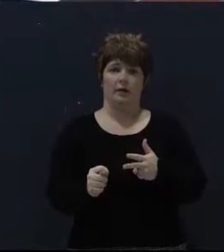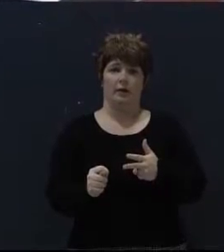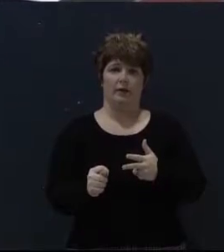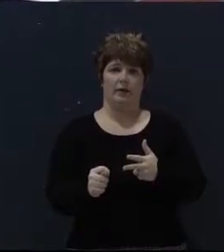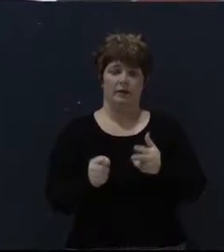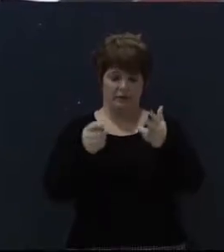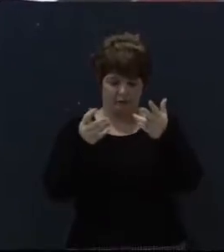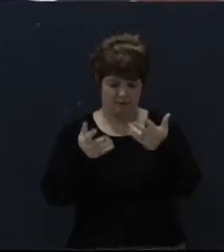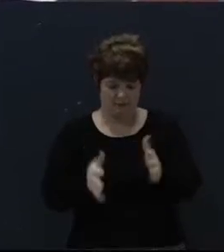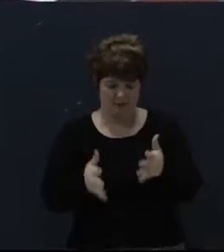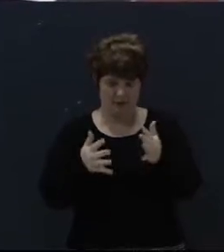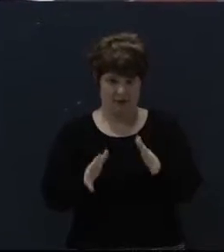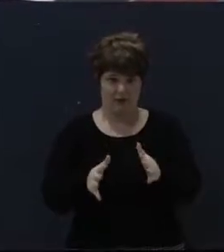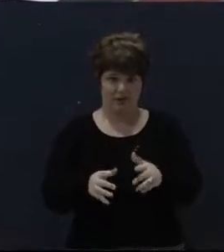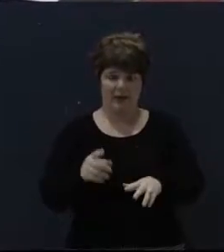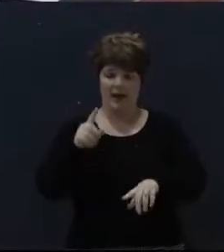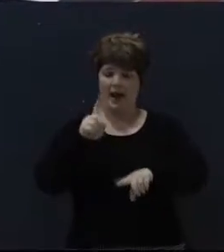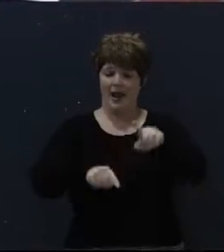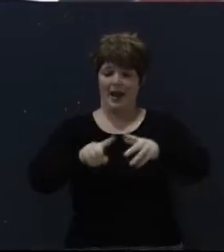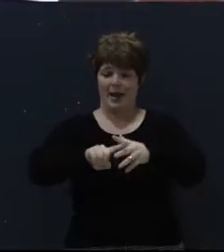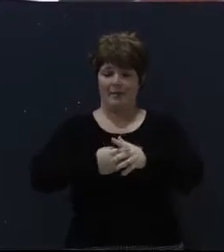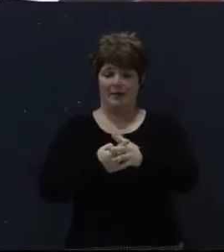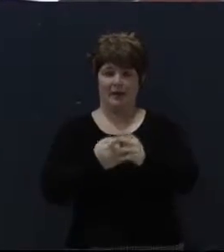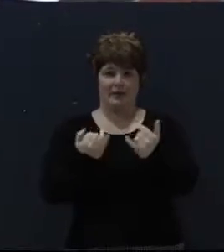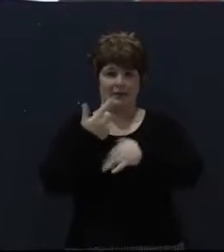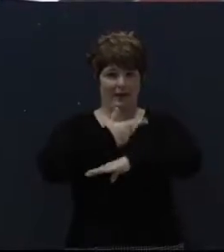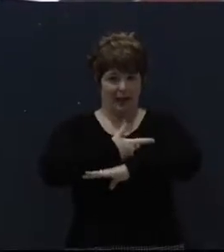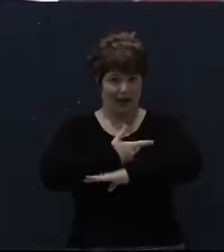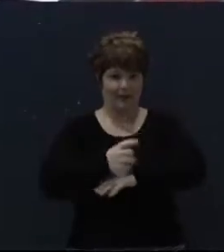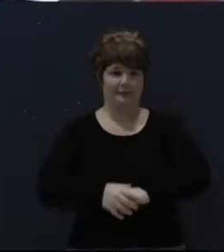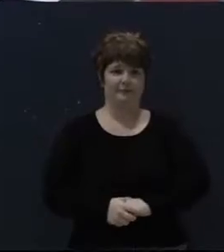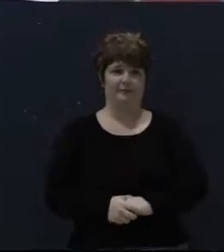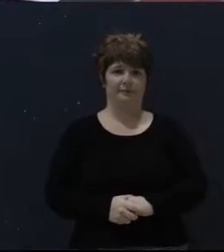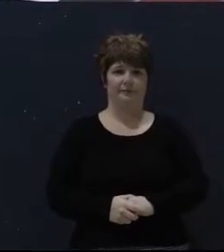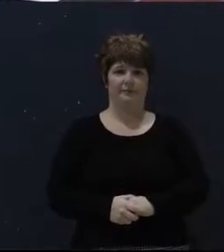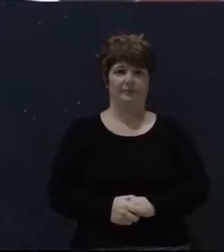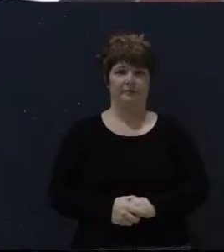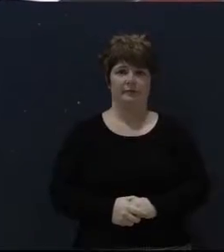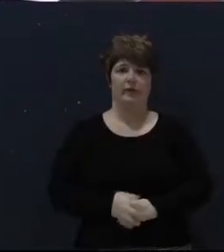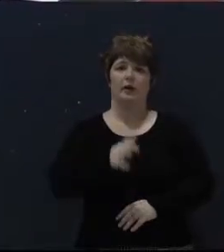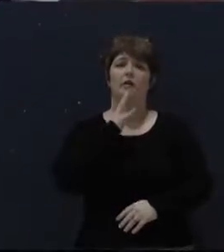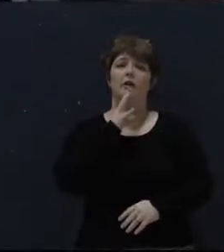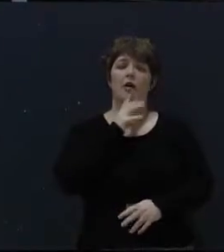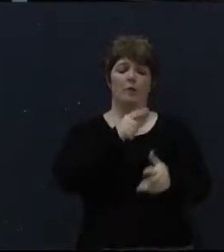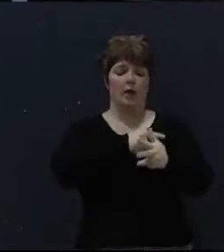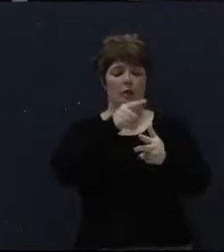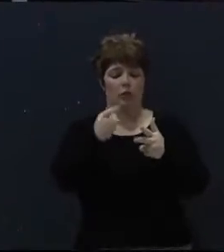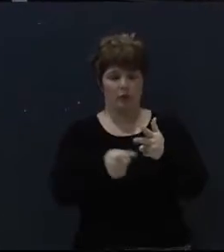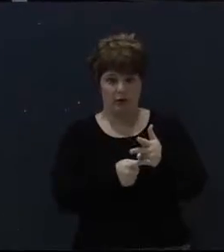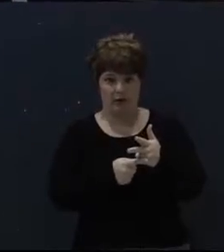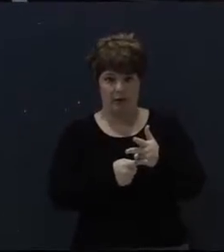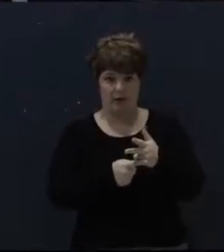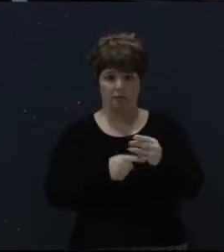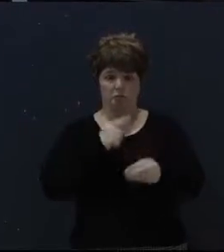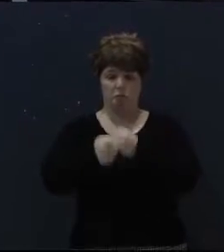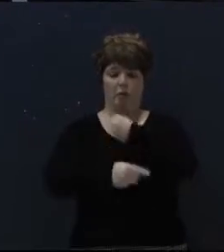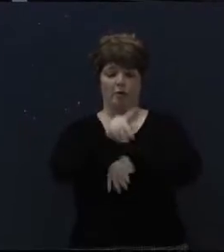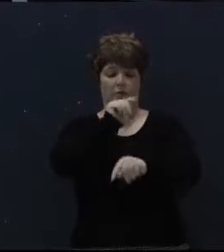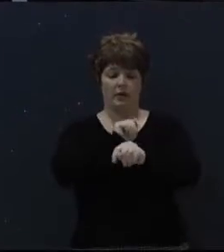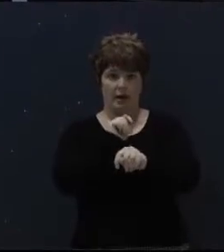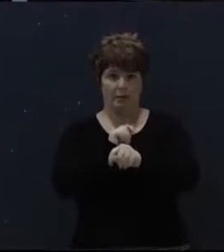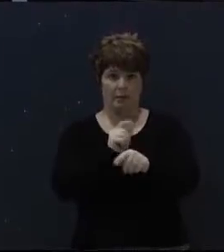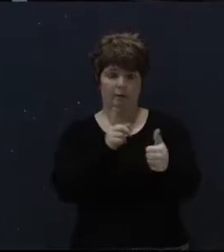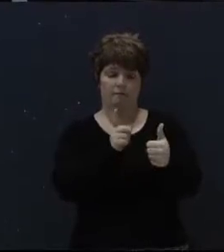up. I can't even get going today, Brother Jeremy. Whew. Let me talk about three things about this tabernacle. First of all, we